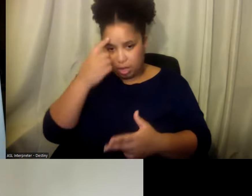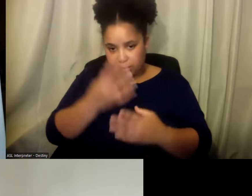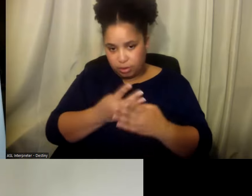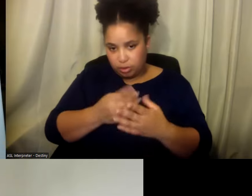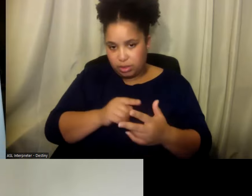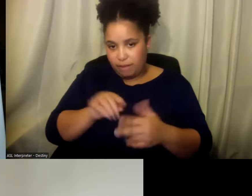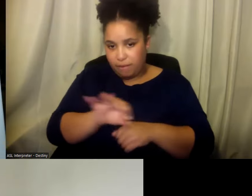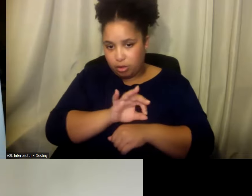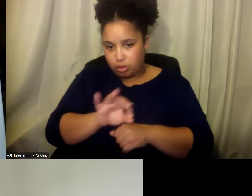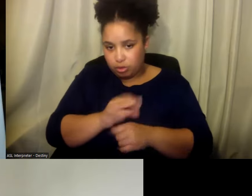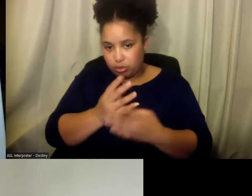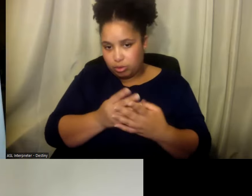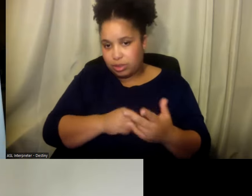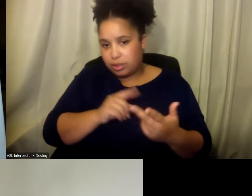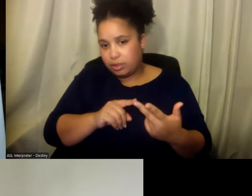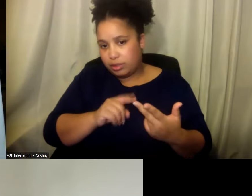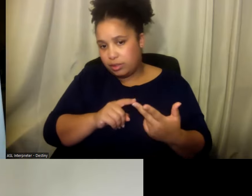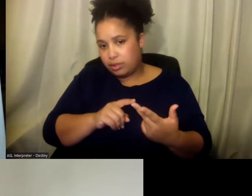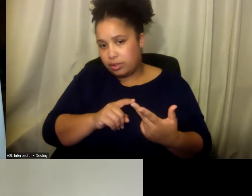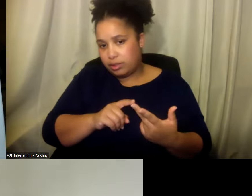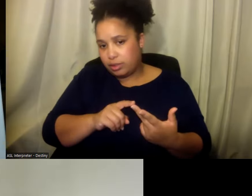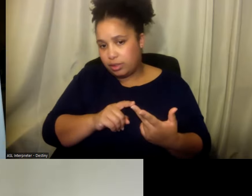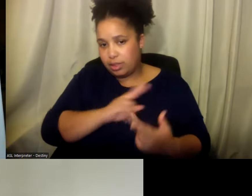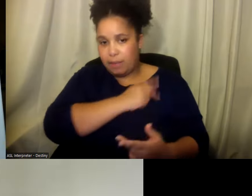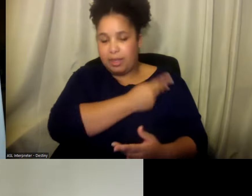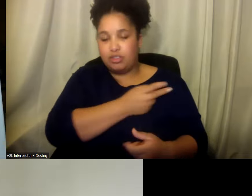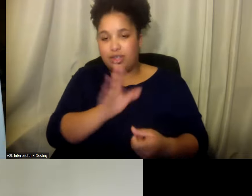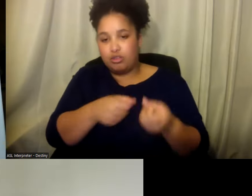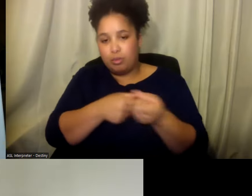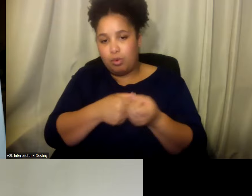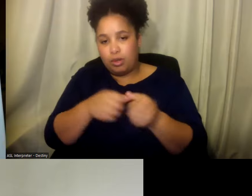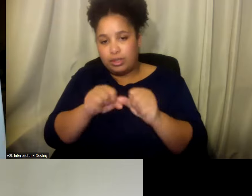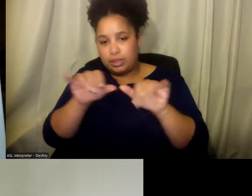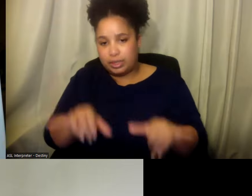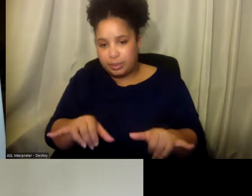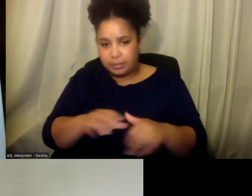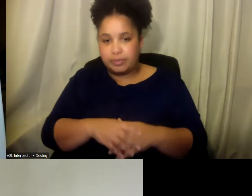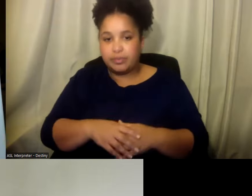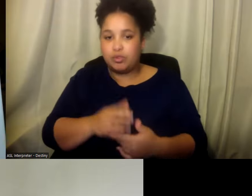a functional screening, and then the third component is actually the patient support system. So that's kind of the